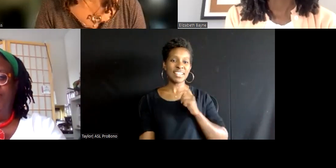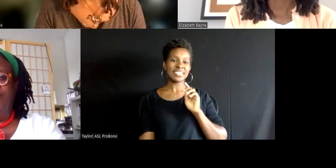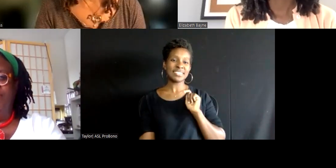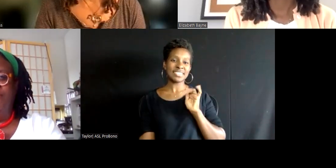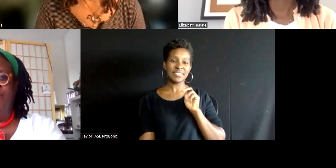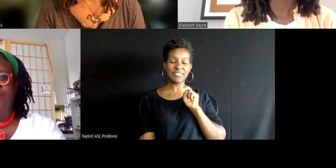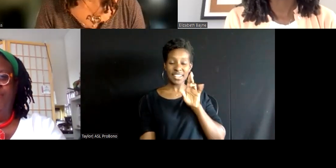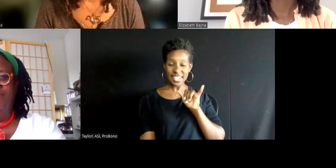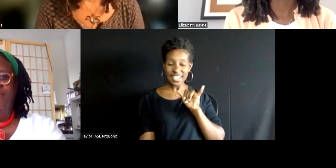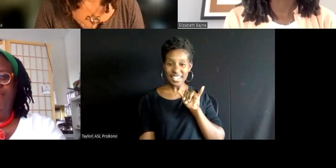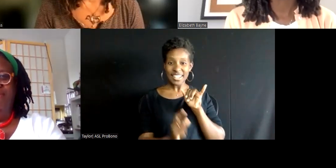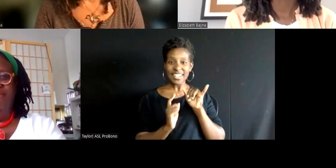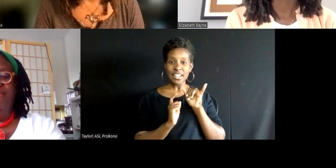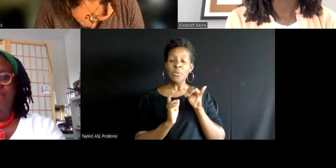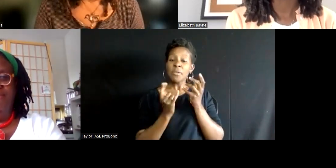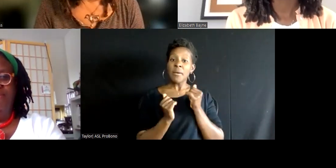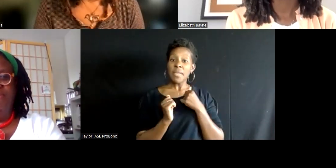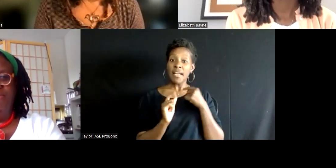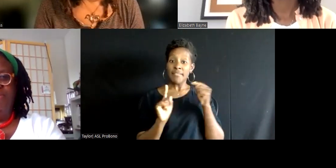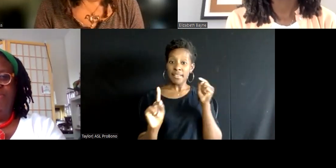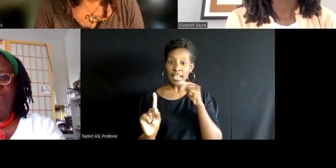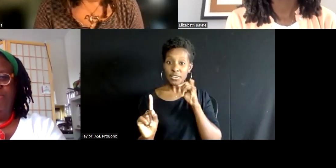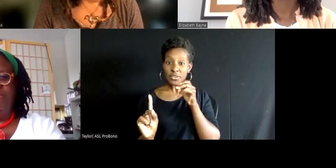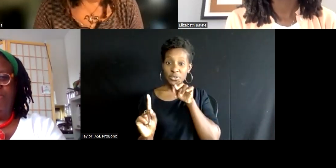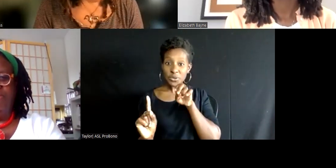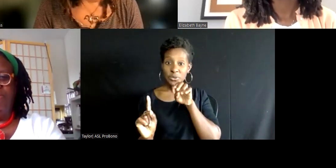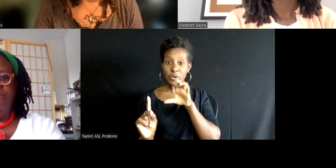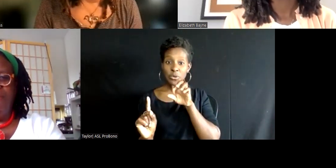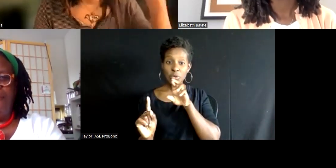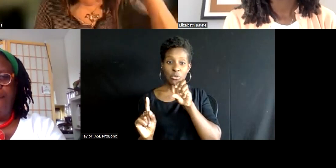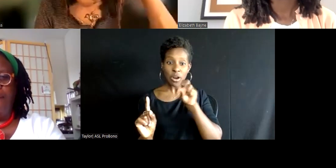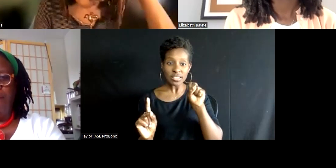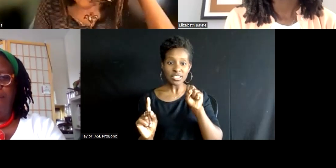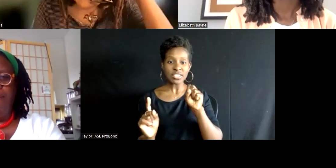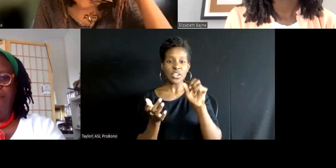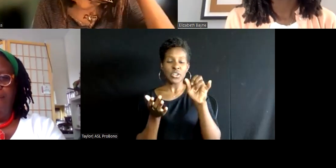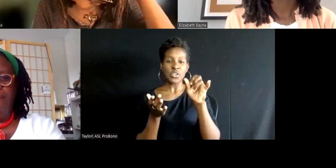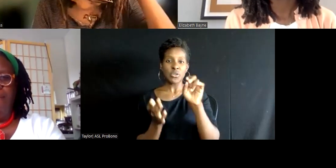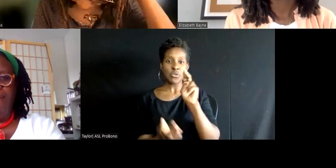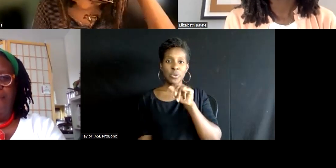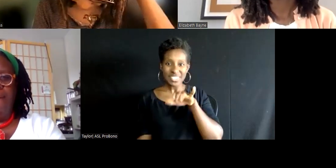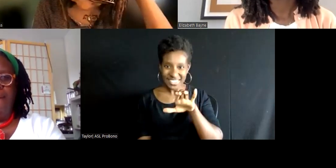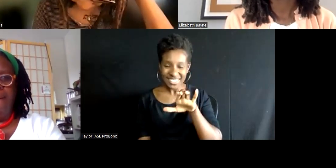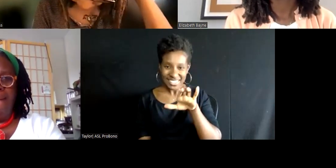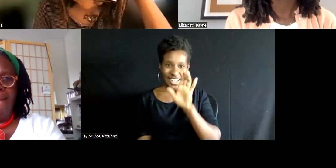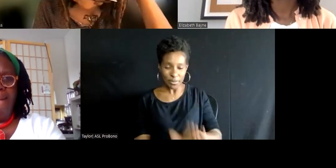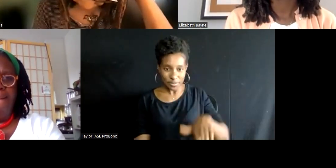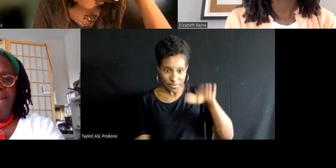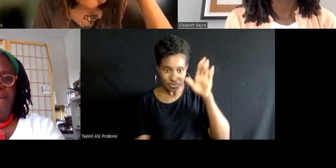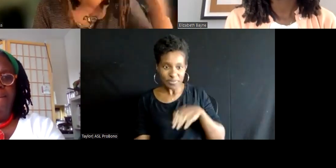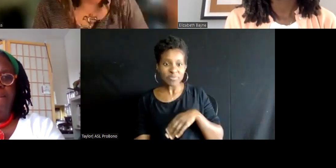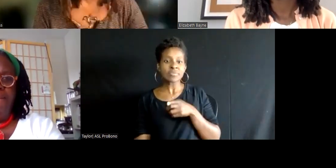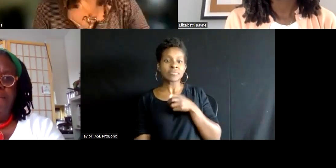have June Cross, a New York City native, won a 2020 Peabody Award for Whose Vote